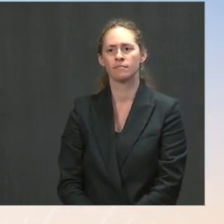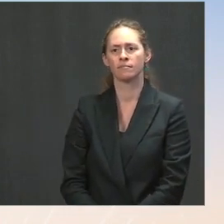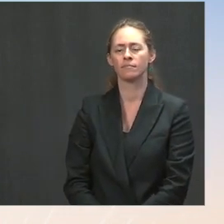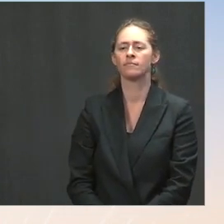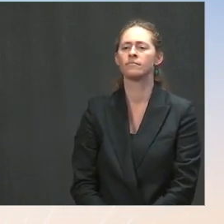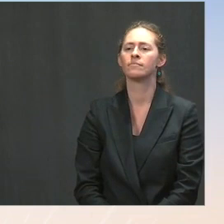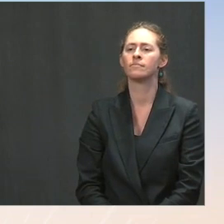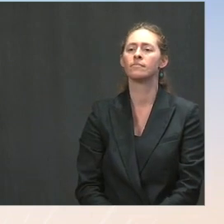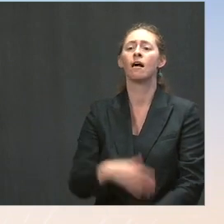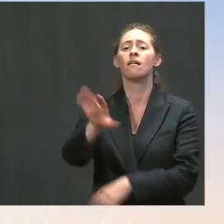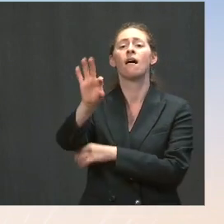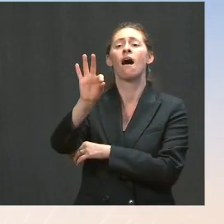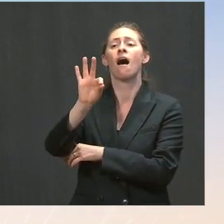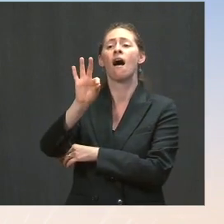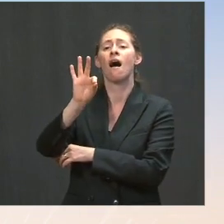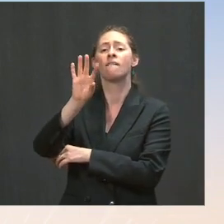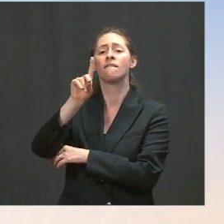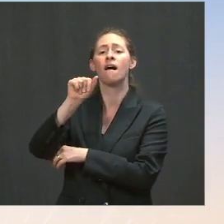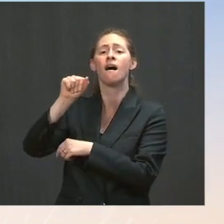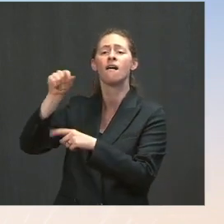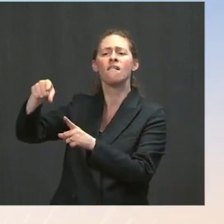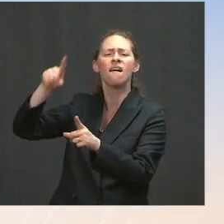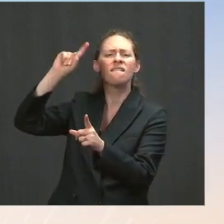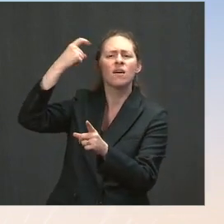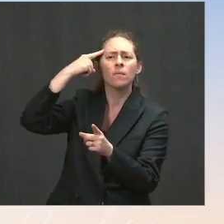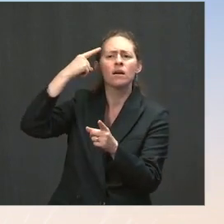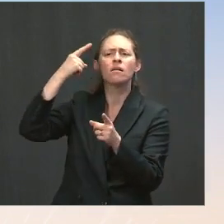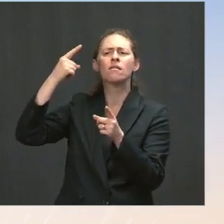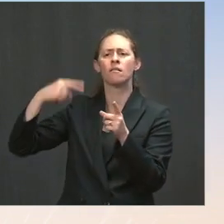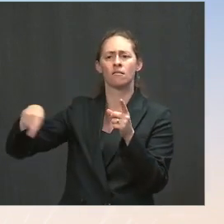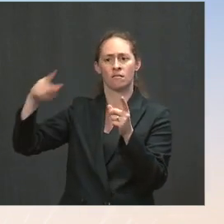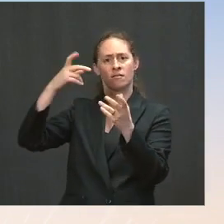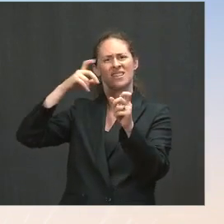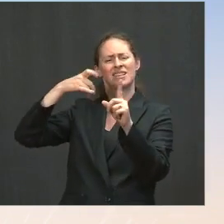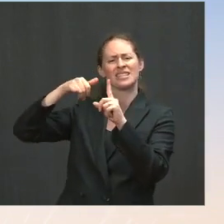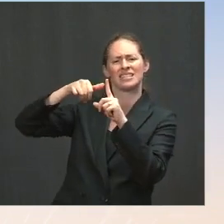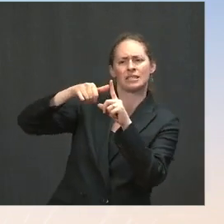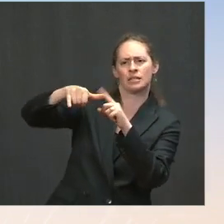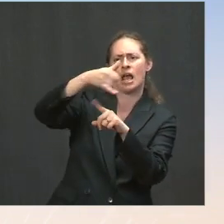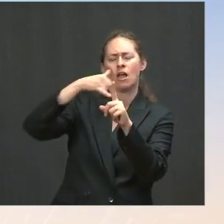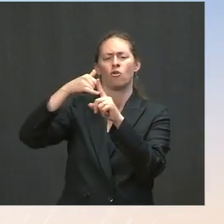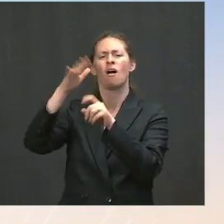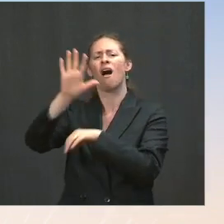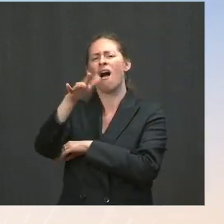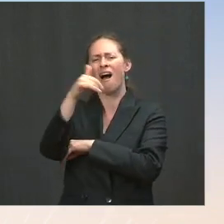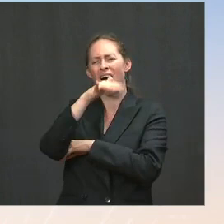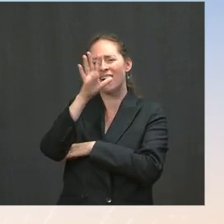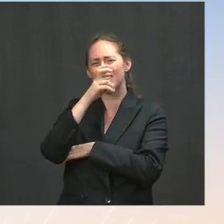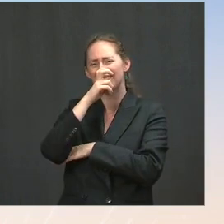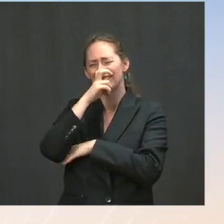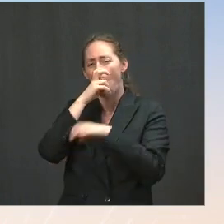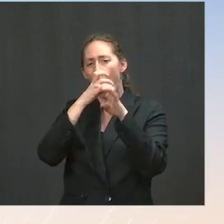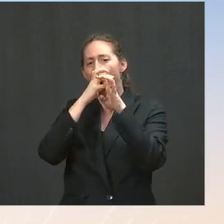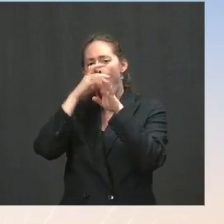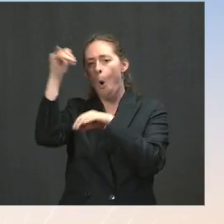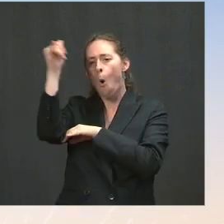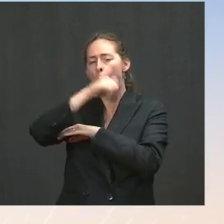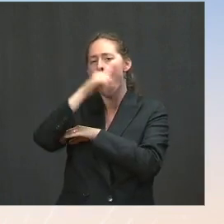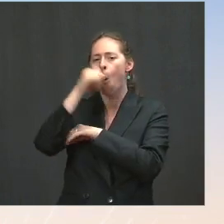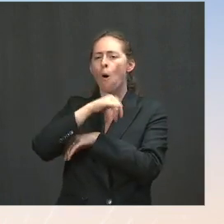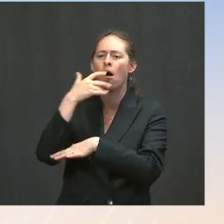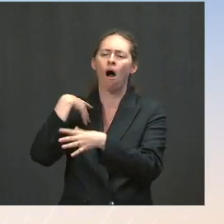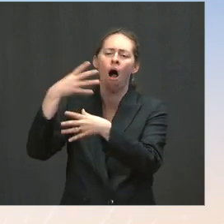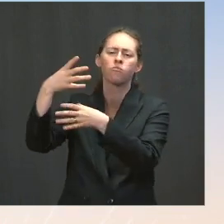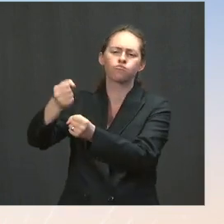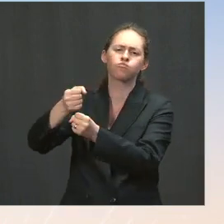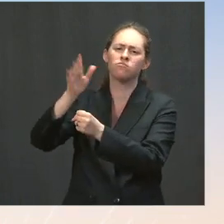U.S. government entity, and again, the gold standard, and has a rigorous review process, so people should remain confident in the vaccine.